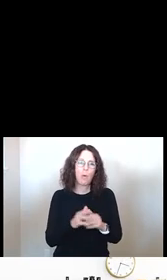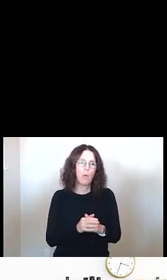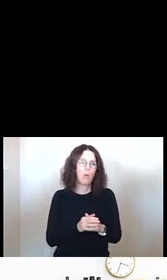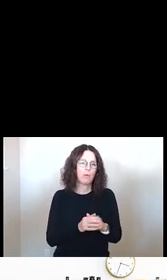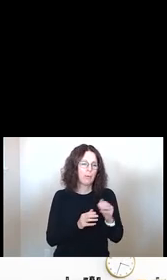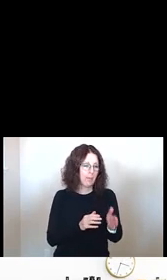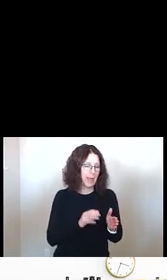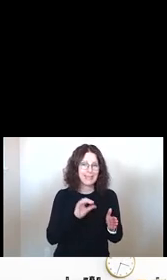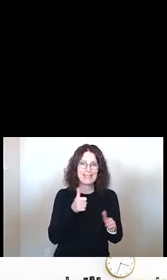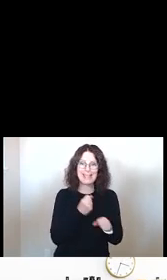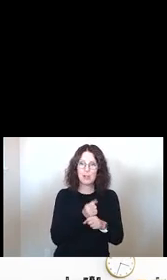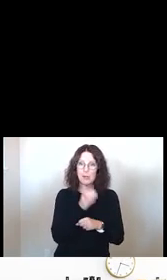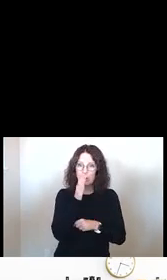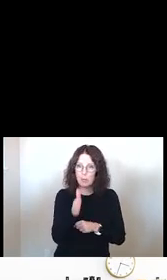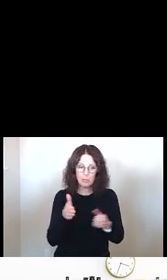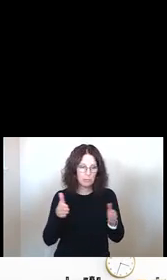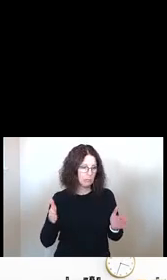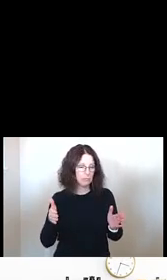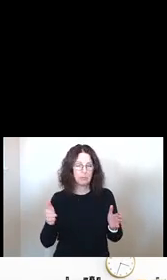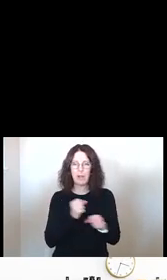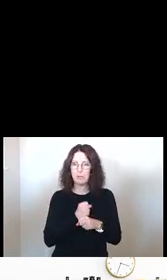not, what are the causes?